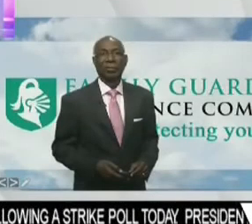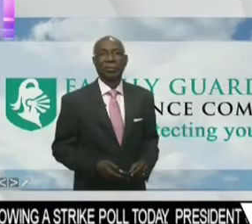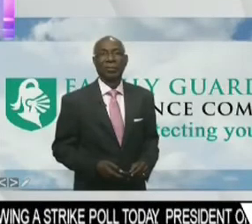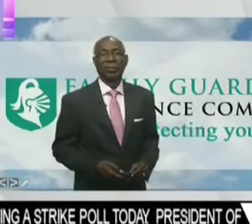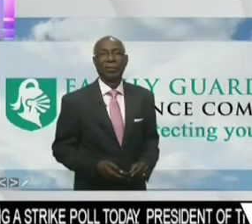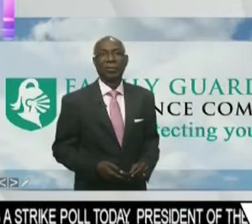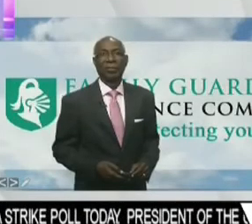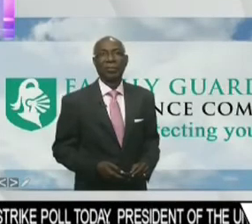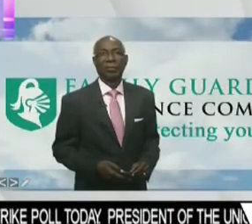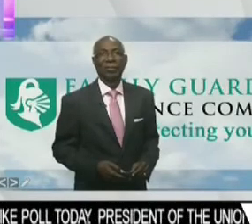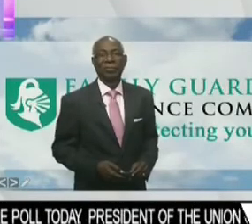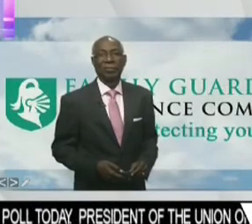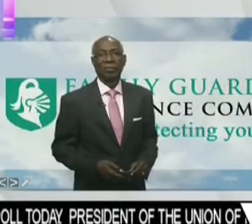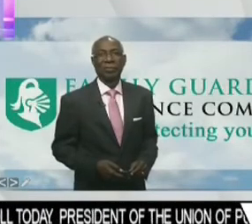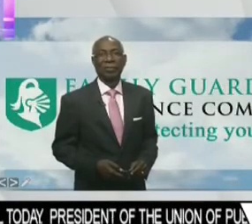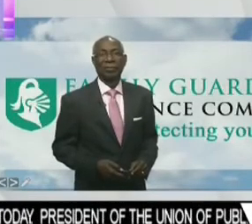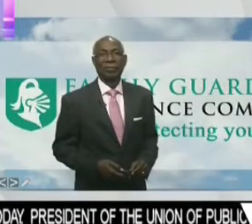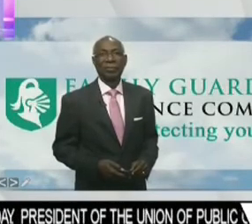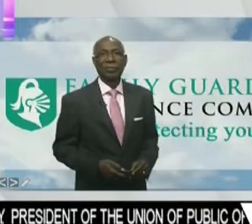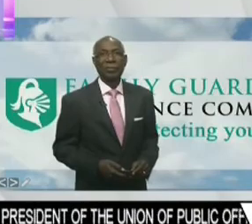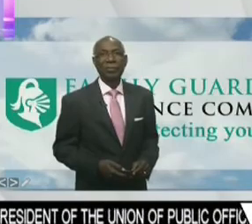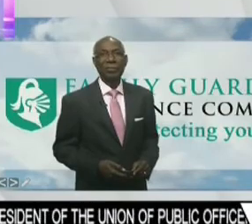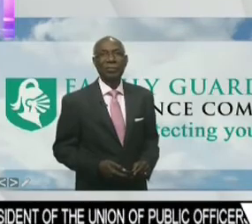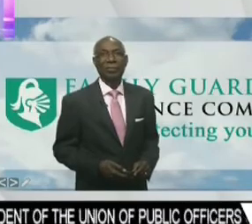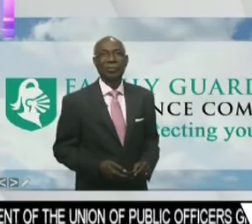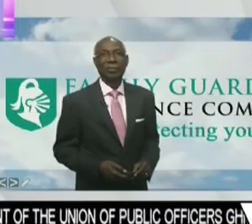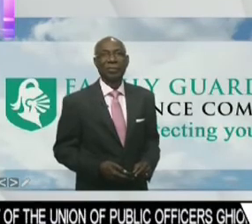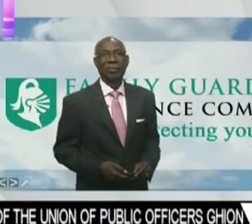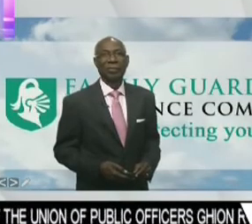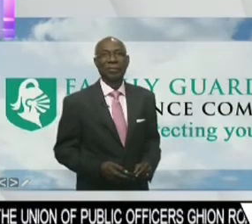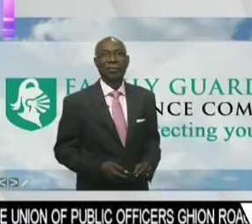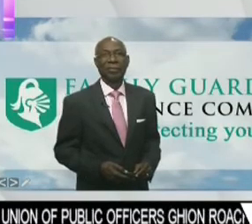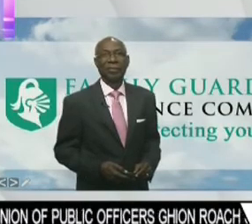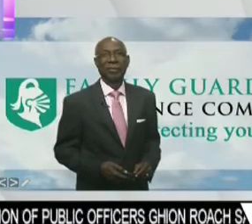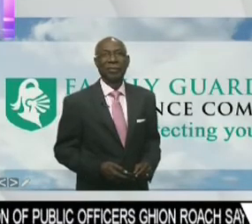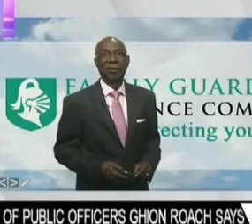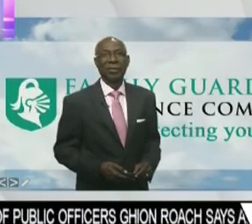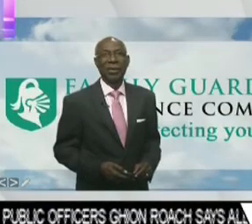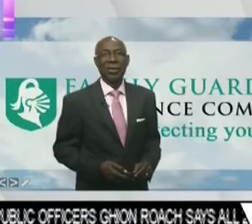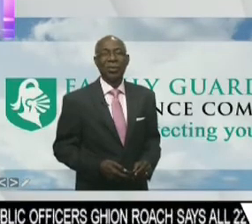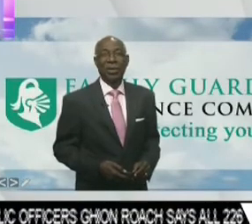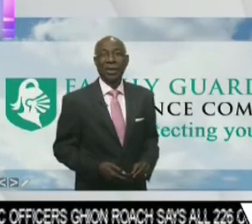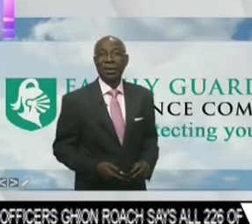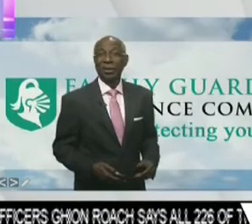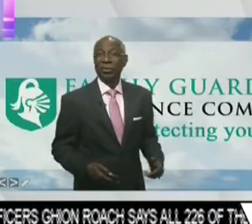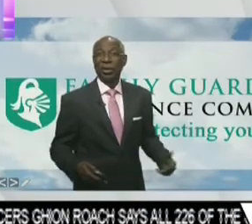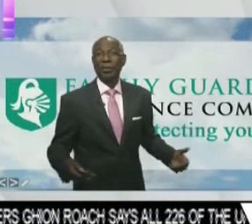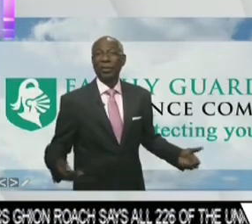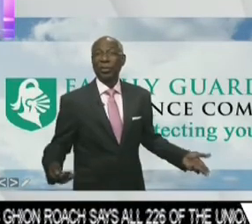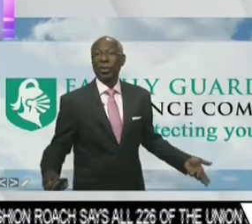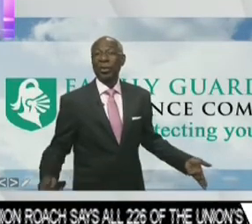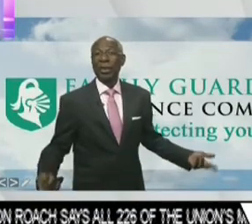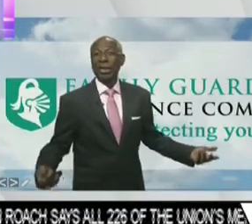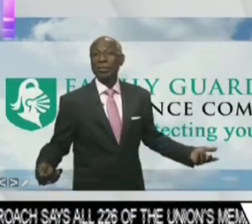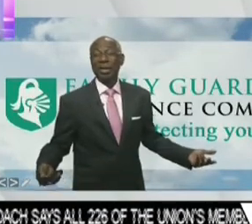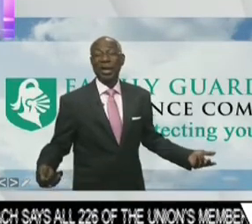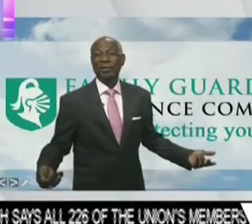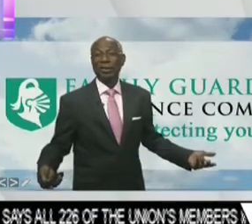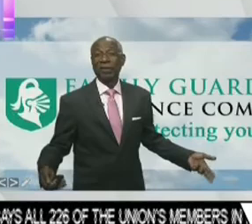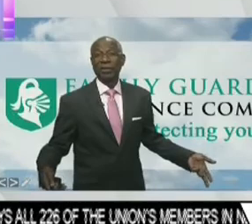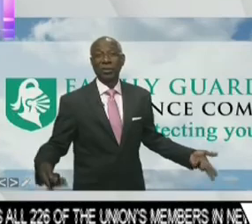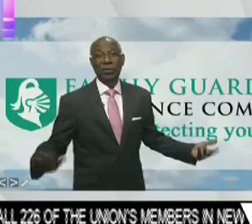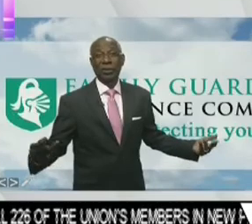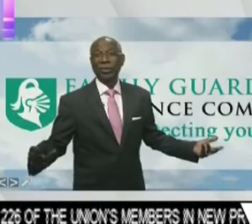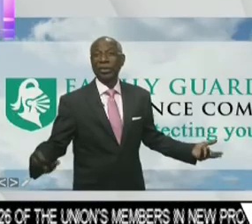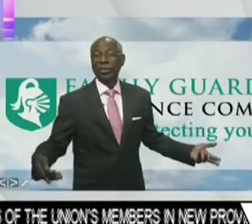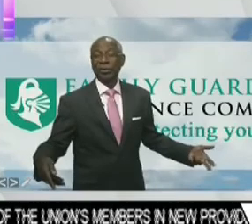Well, it's time for a check of your weather. Let's check in with Chief Meteorologist Basil Dean. Basil, how's the weekend looking? Well, the tropics quickly came alive